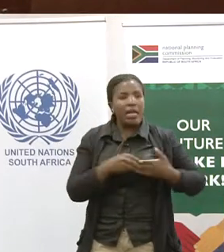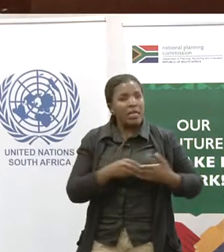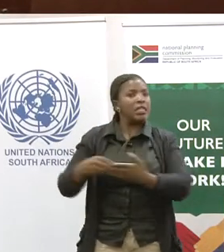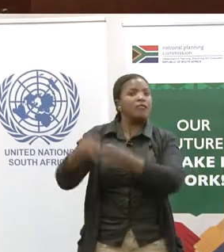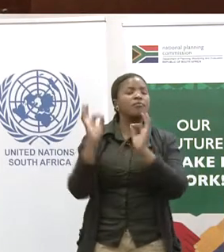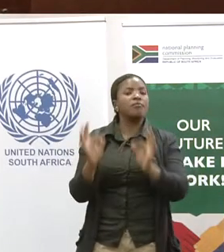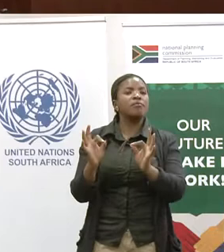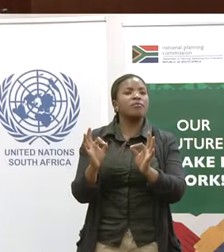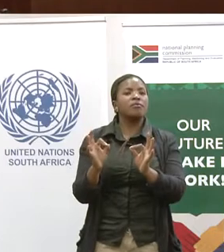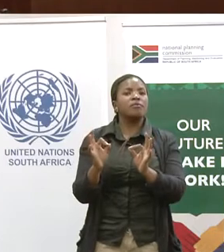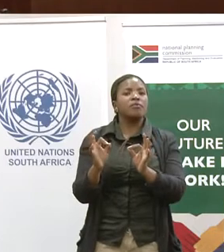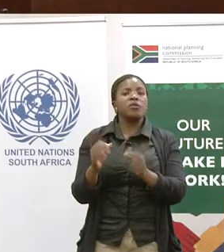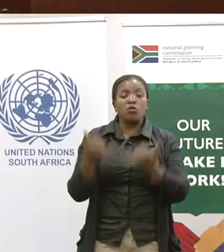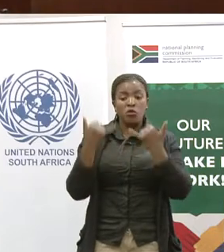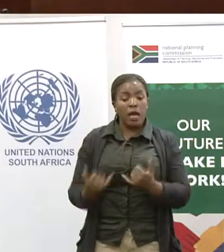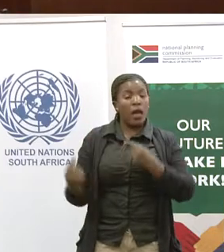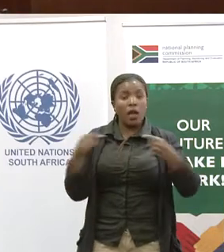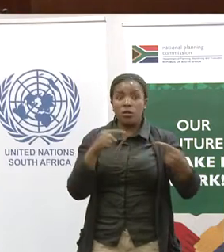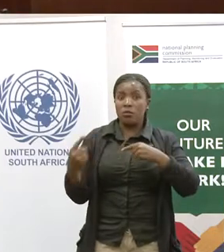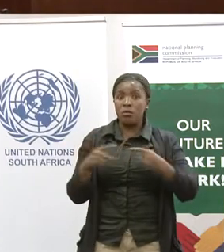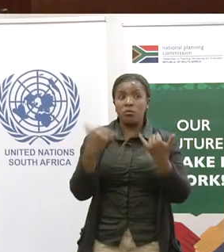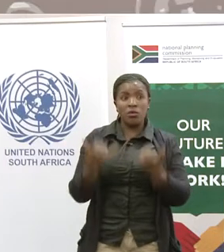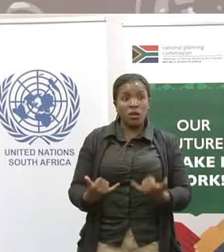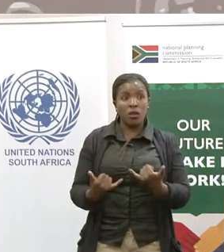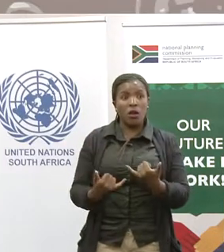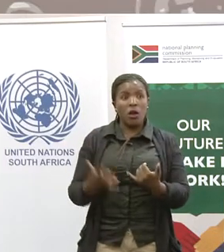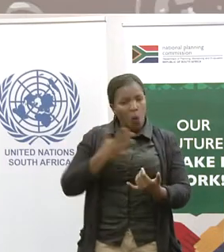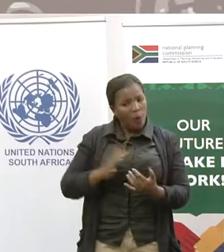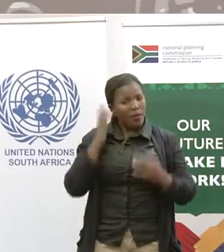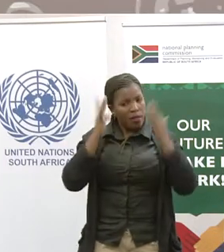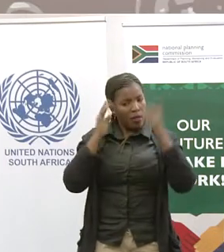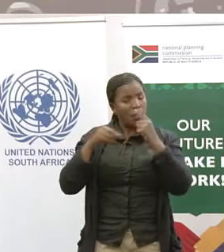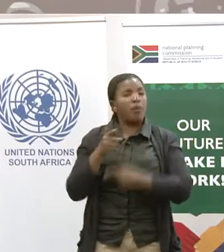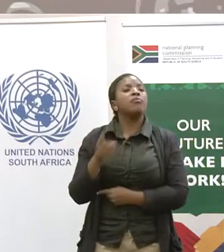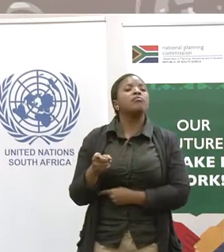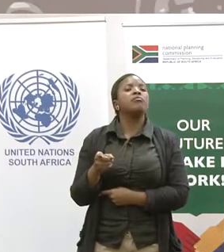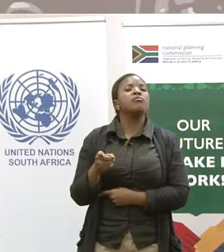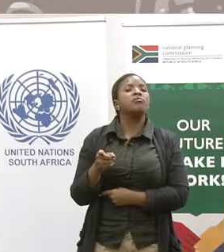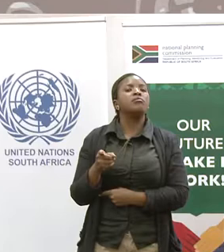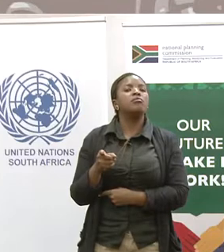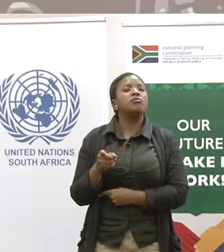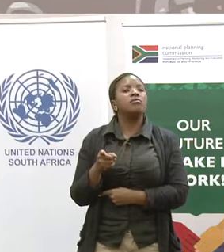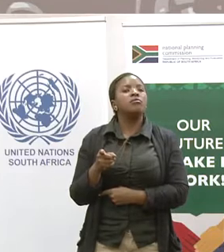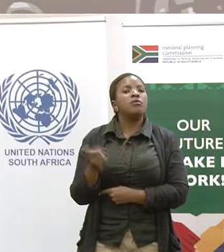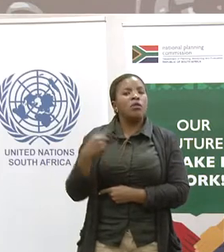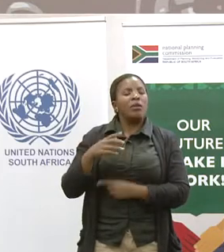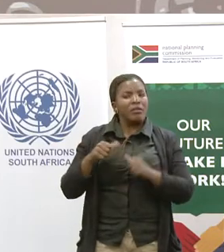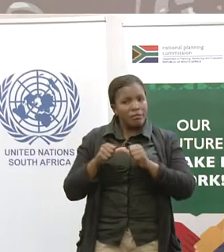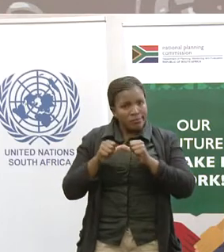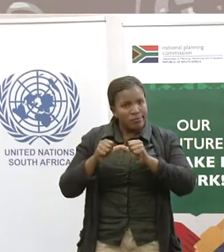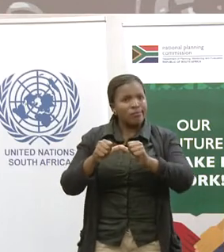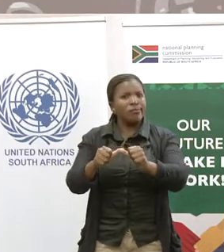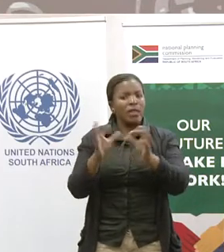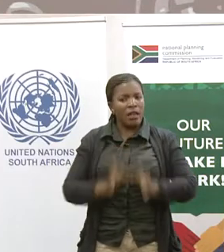engagements and the debates that we have today, that is something that we'll have to reflect on, whether or not we continue to espouse those